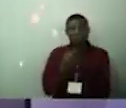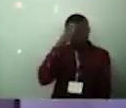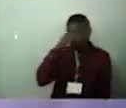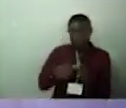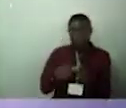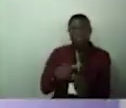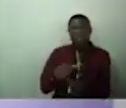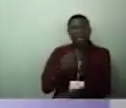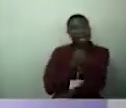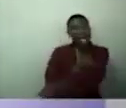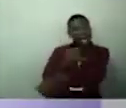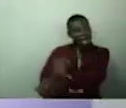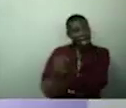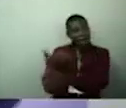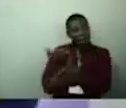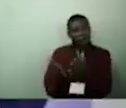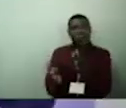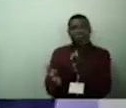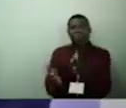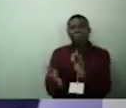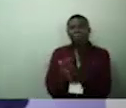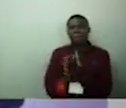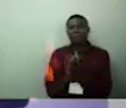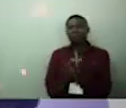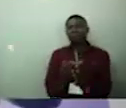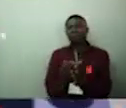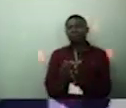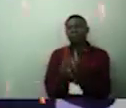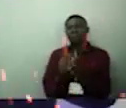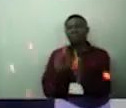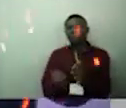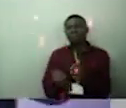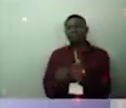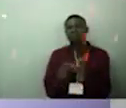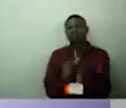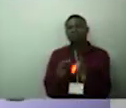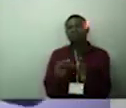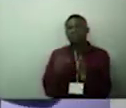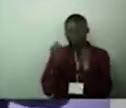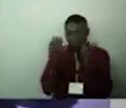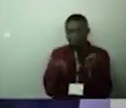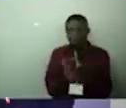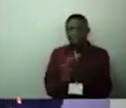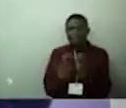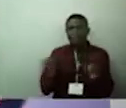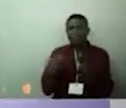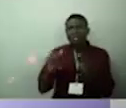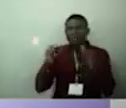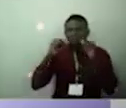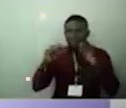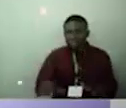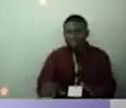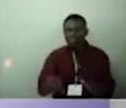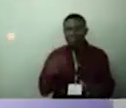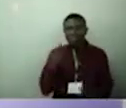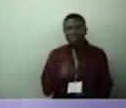wanted to be facilitated, to be bribed so that he would bless. Come to Jacob.